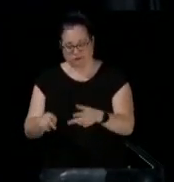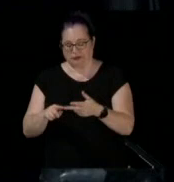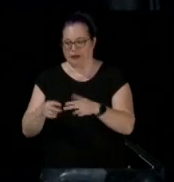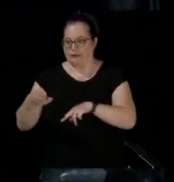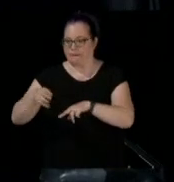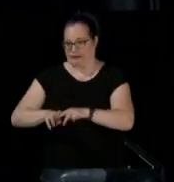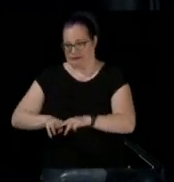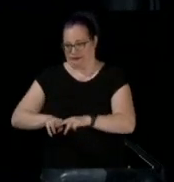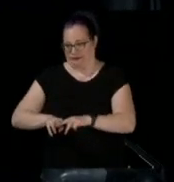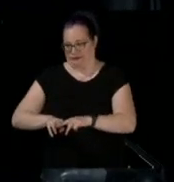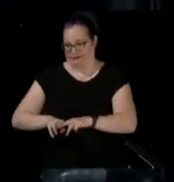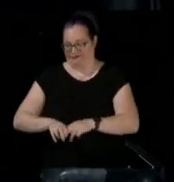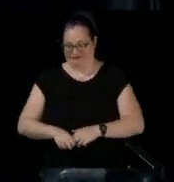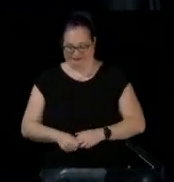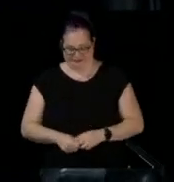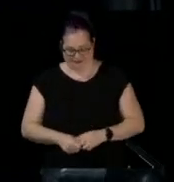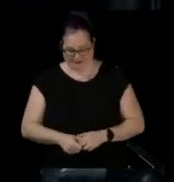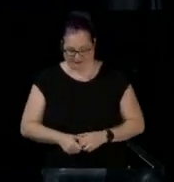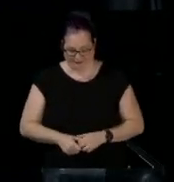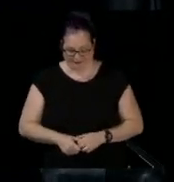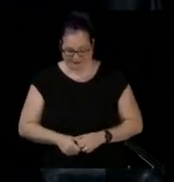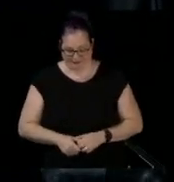be seated.